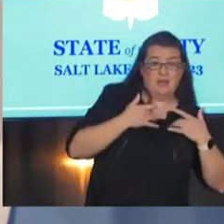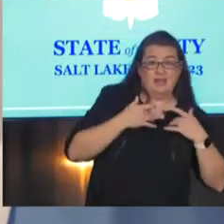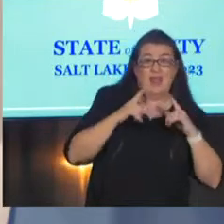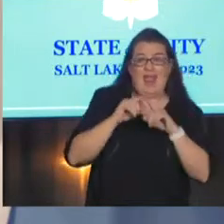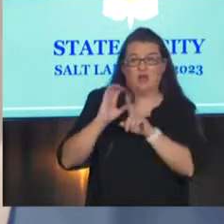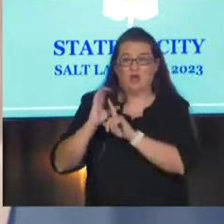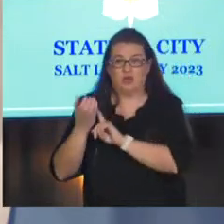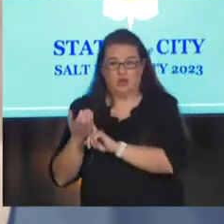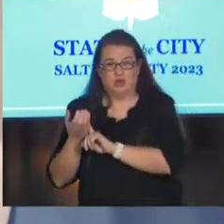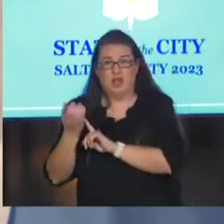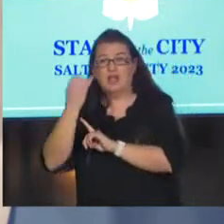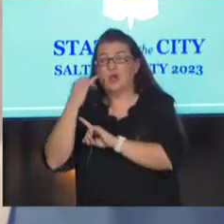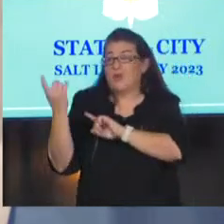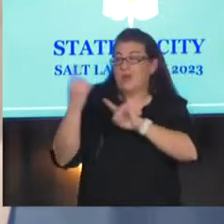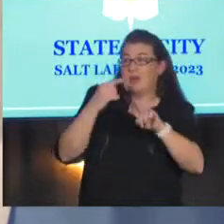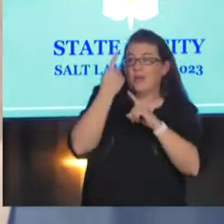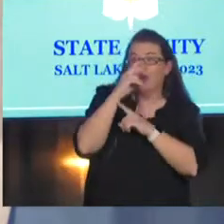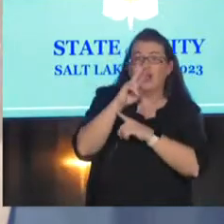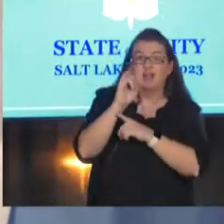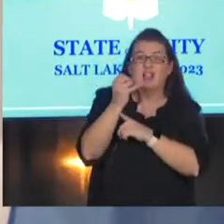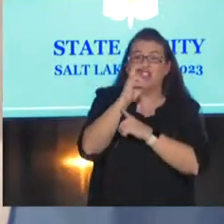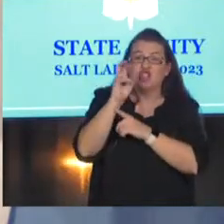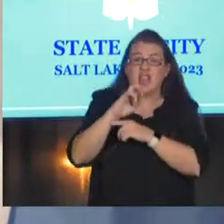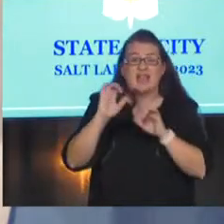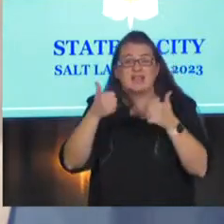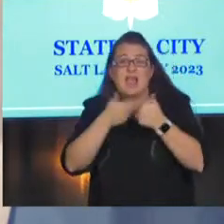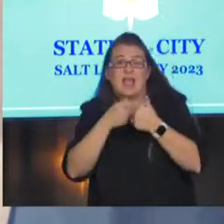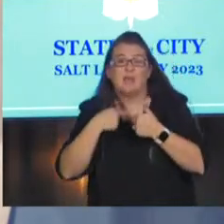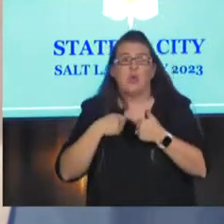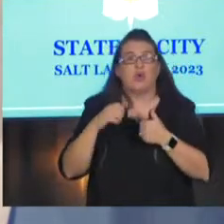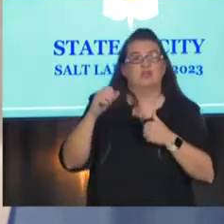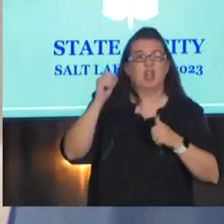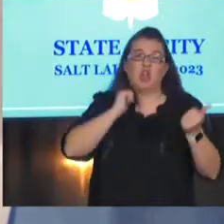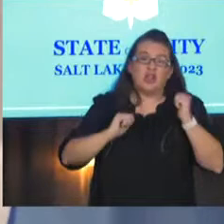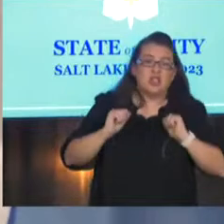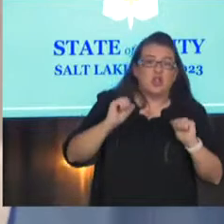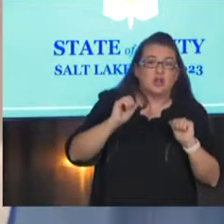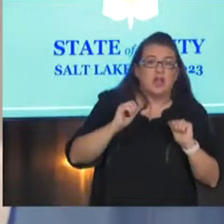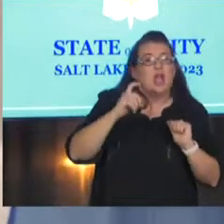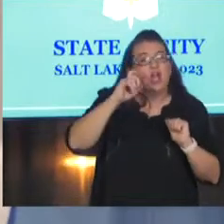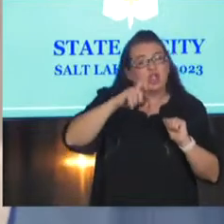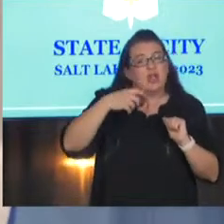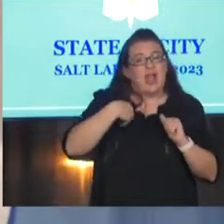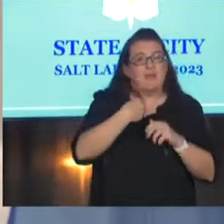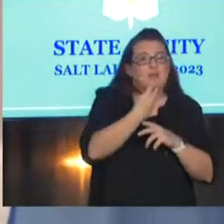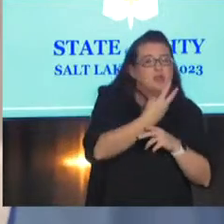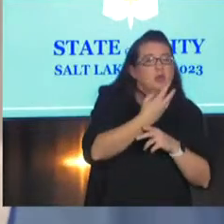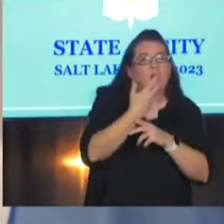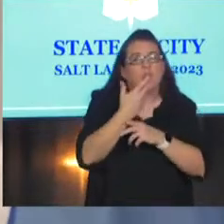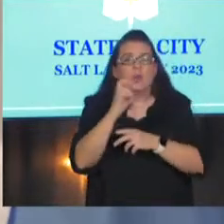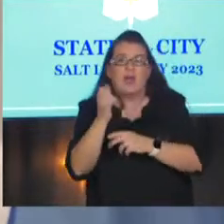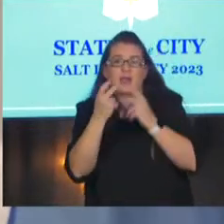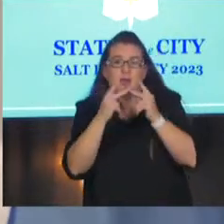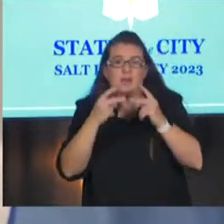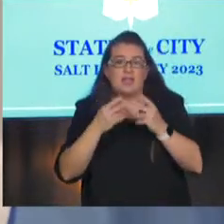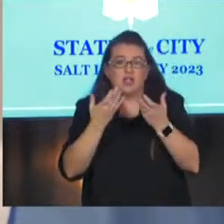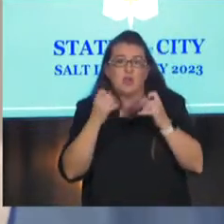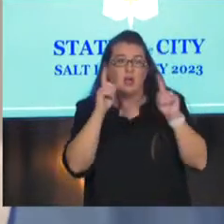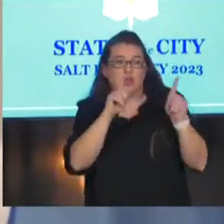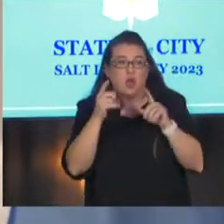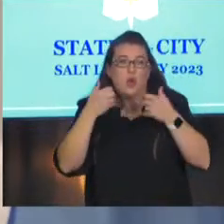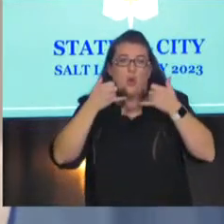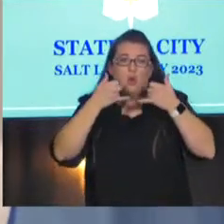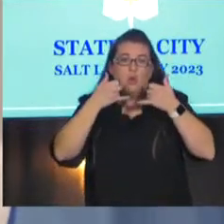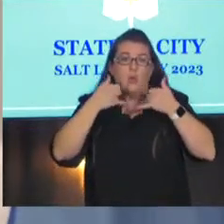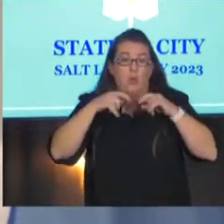city. So if you're coming downtown for a jazz game or a concert or to go to a restaurant, there should be 2 or 3 other places that you want to go while you're in